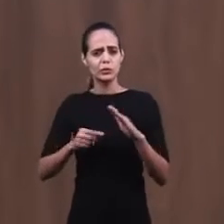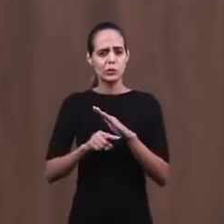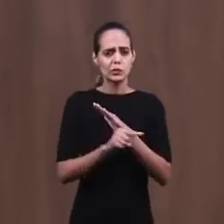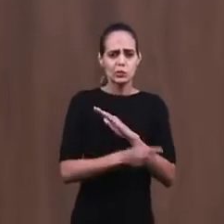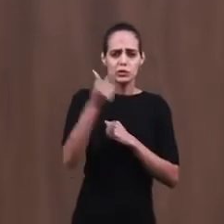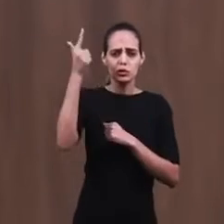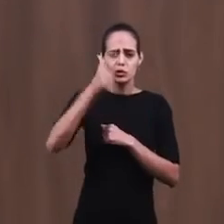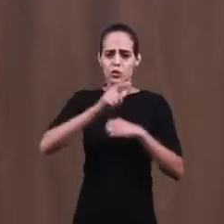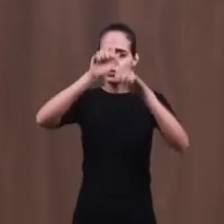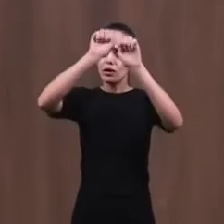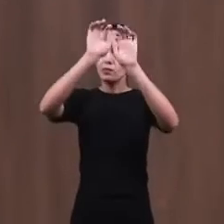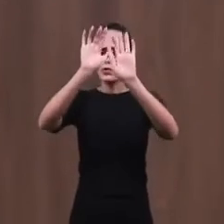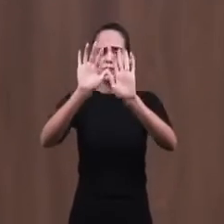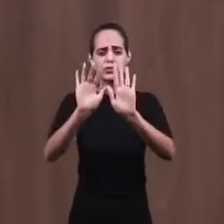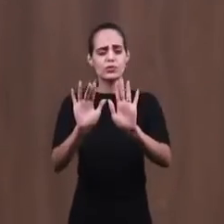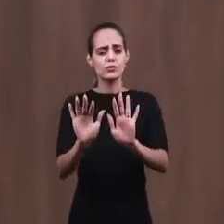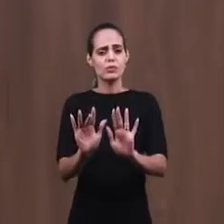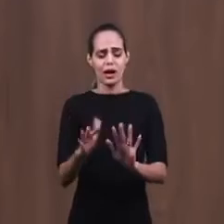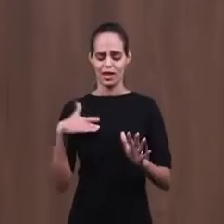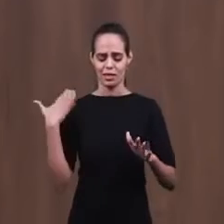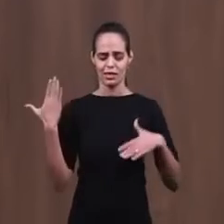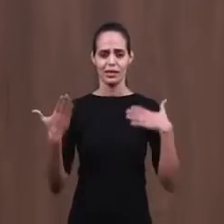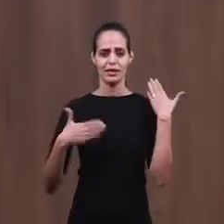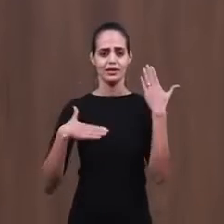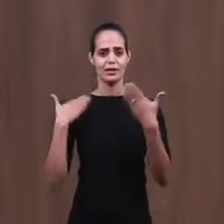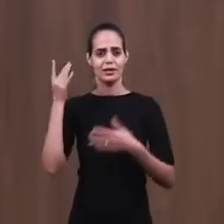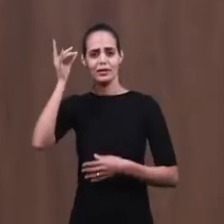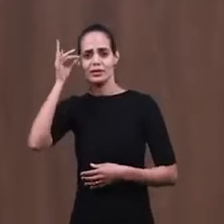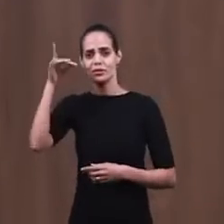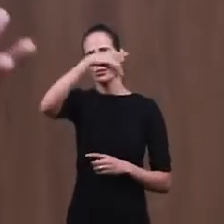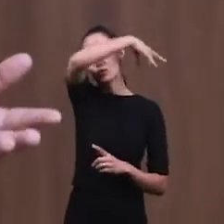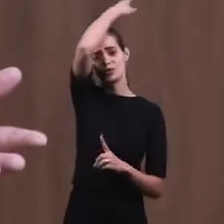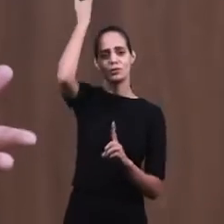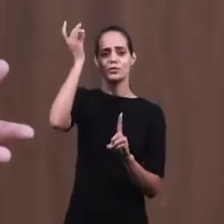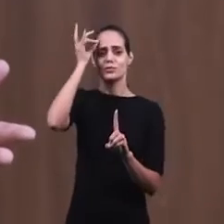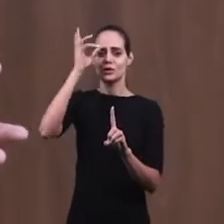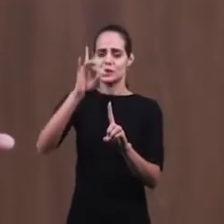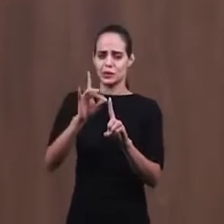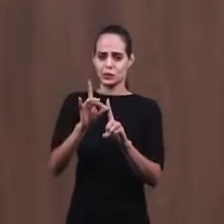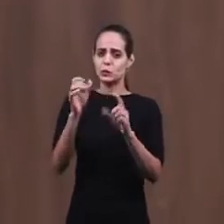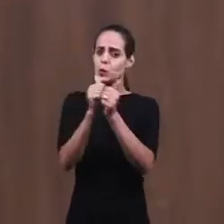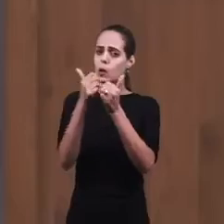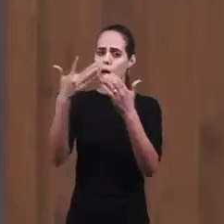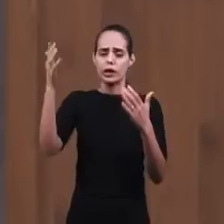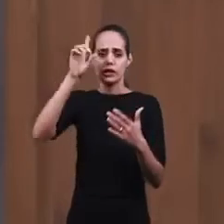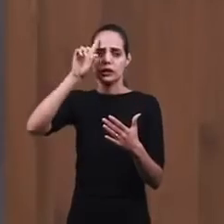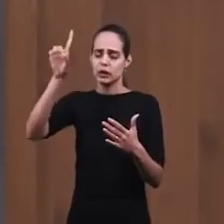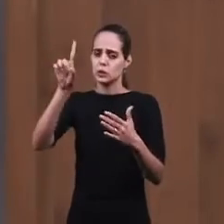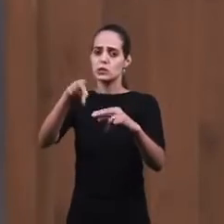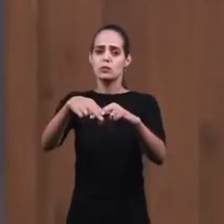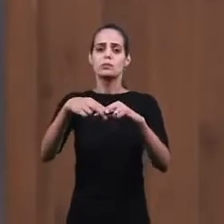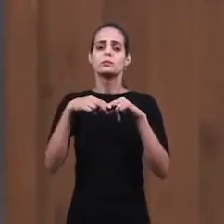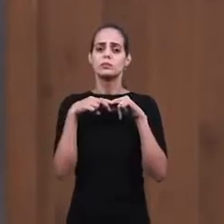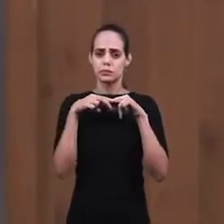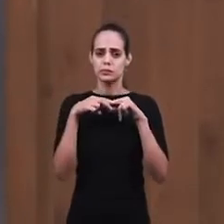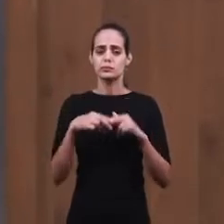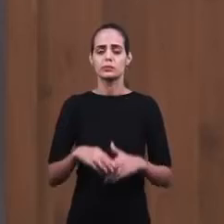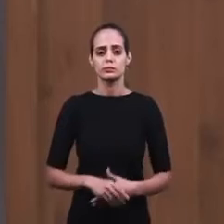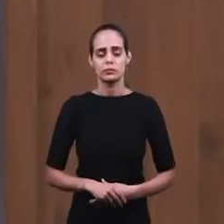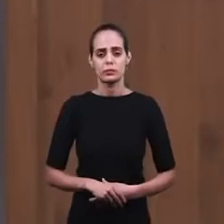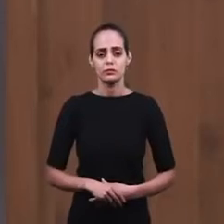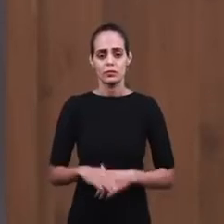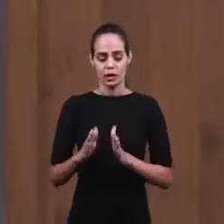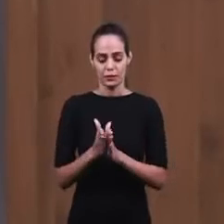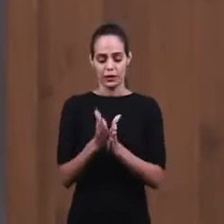of the Holy Spirit. Glory to God for this. The Word of God tells us of a city